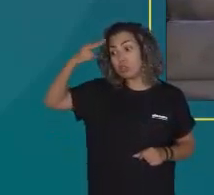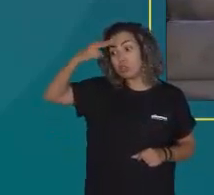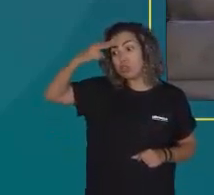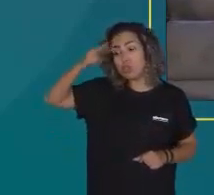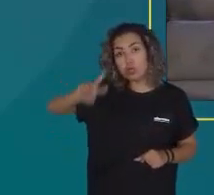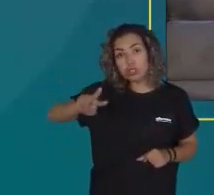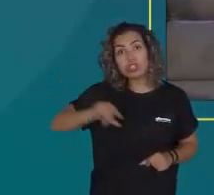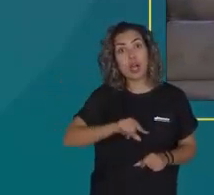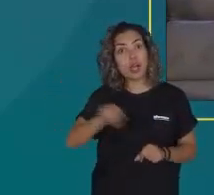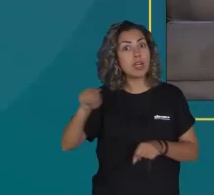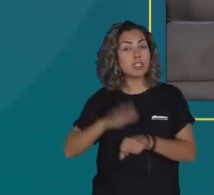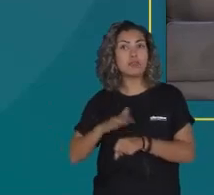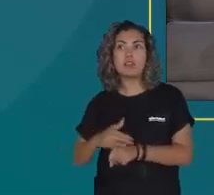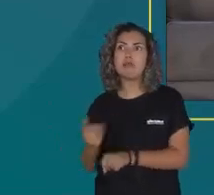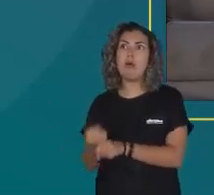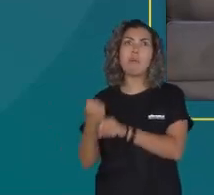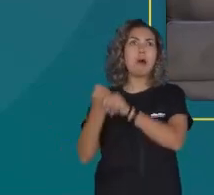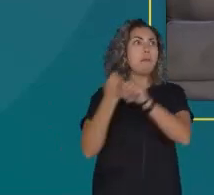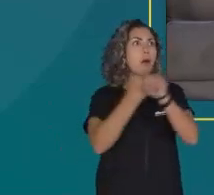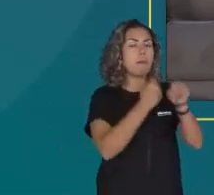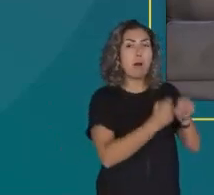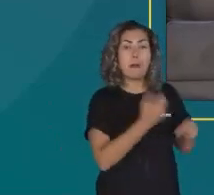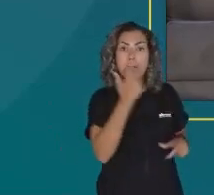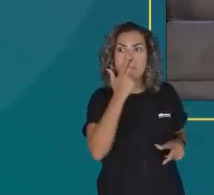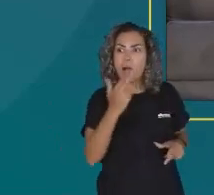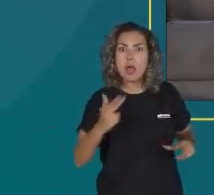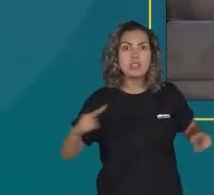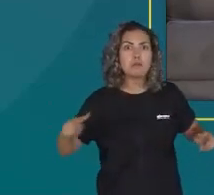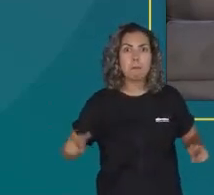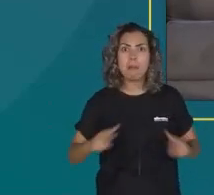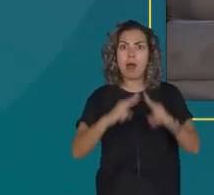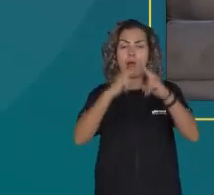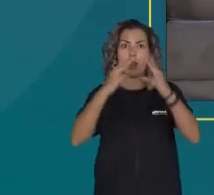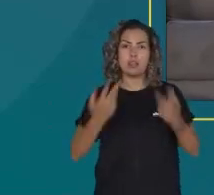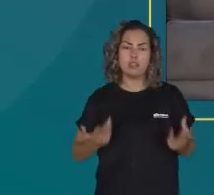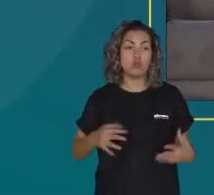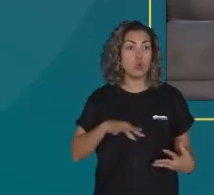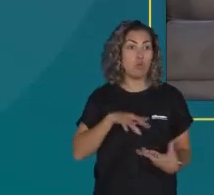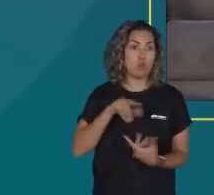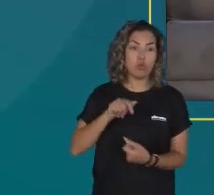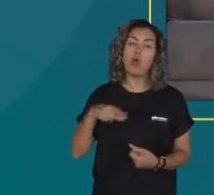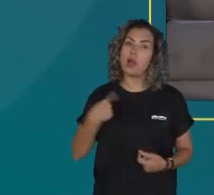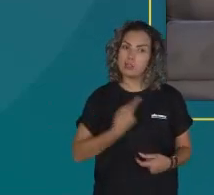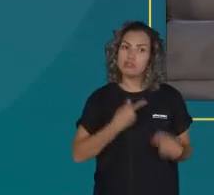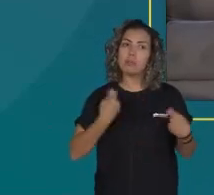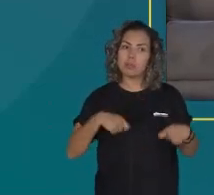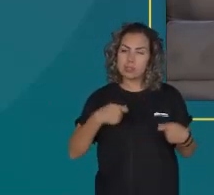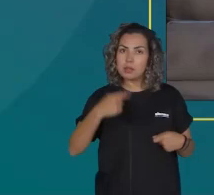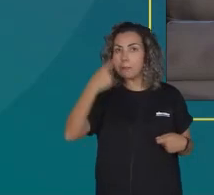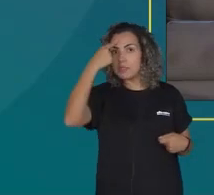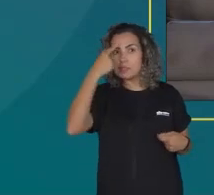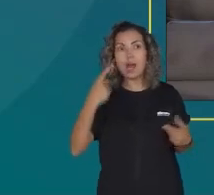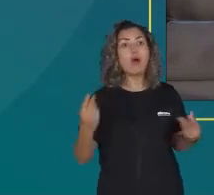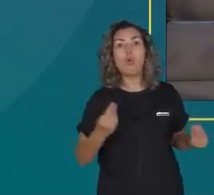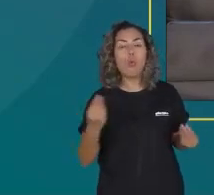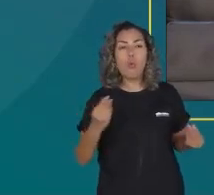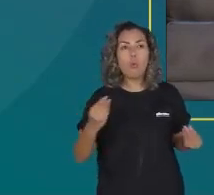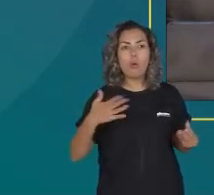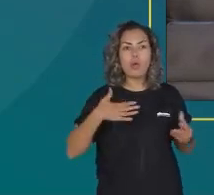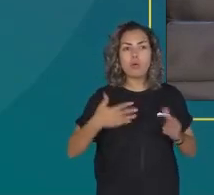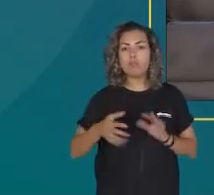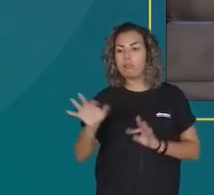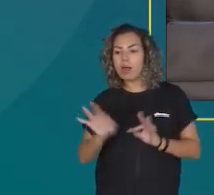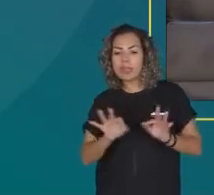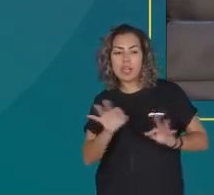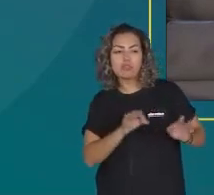know? So we should be thinking about the buildings, you know, how we plan them and how we build them, what kind of